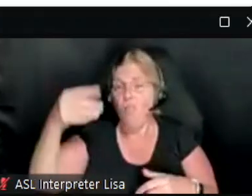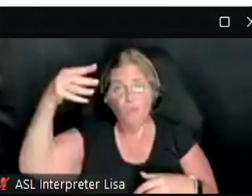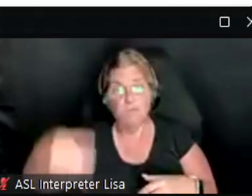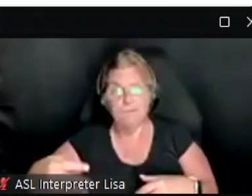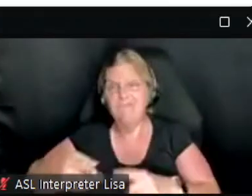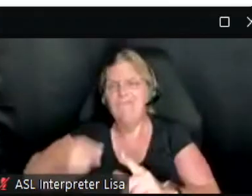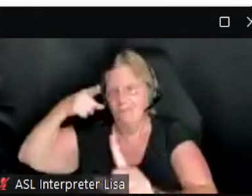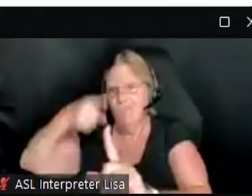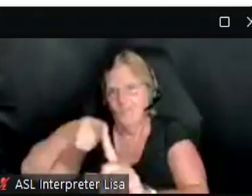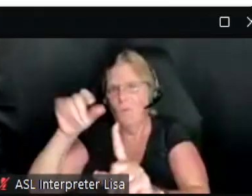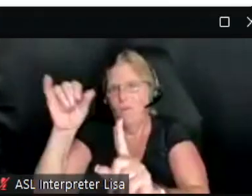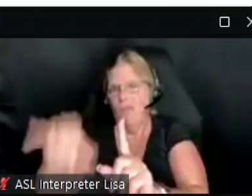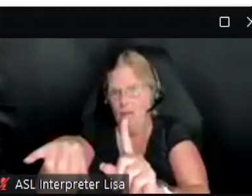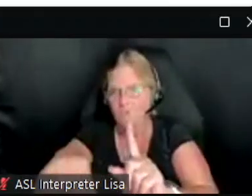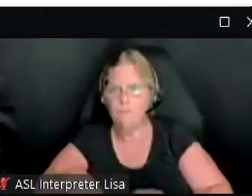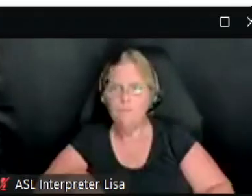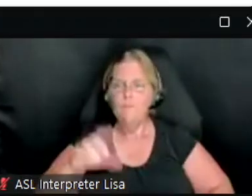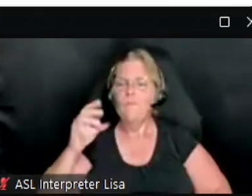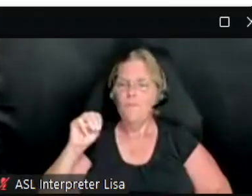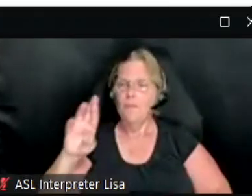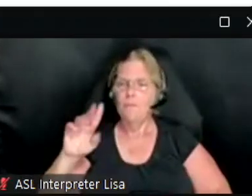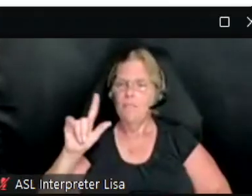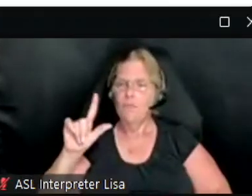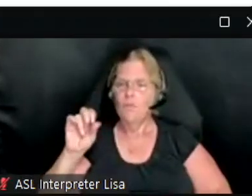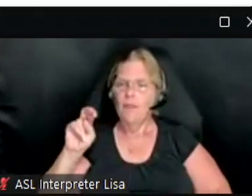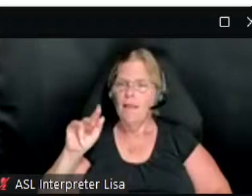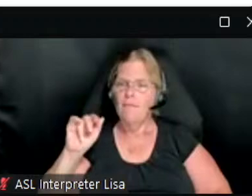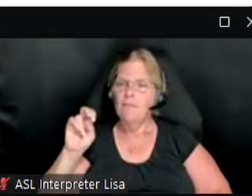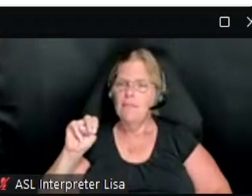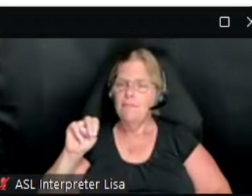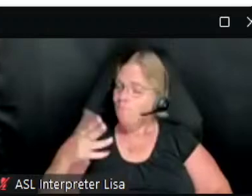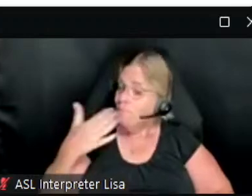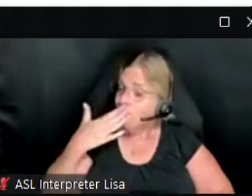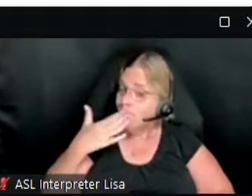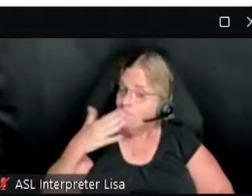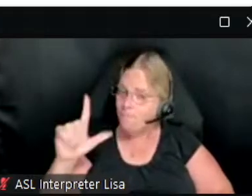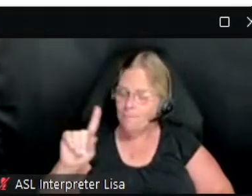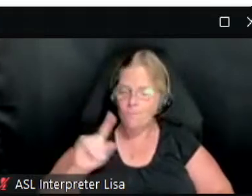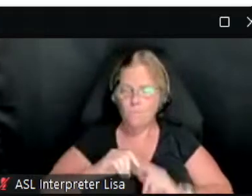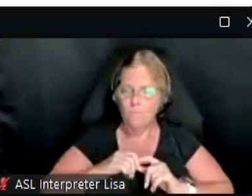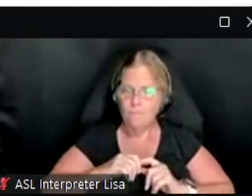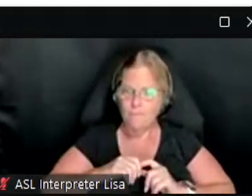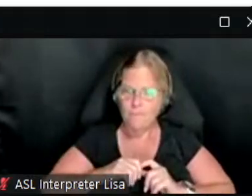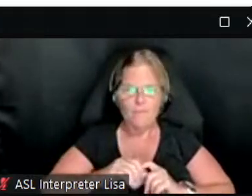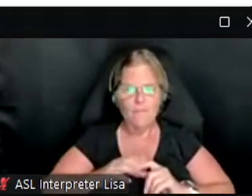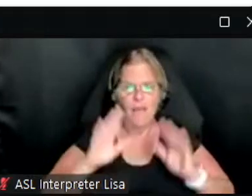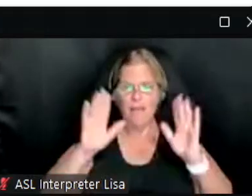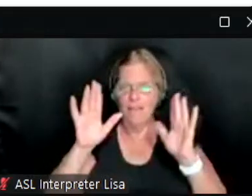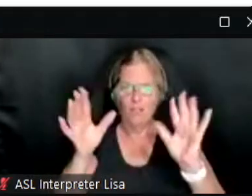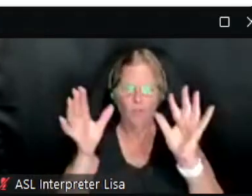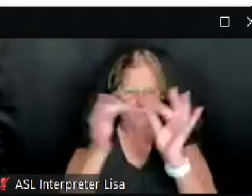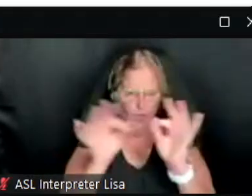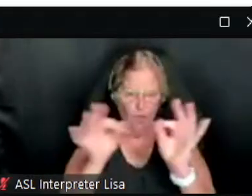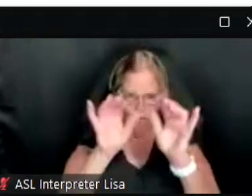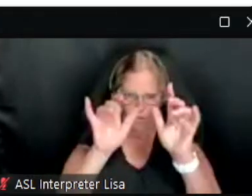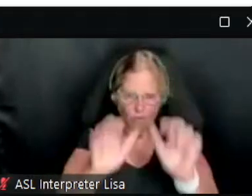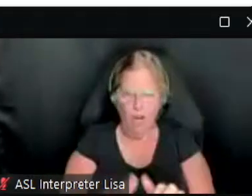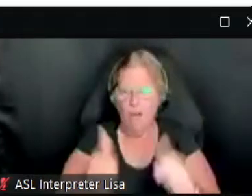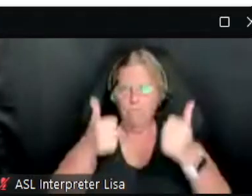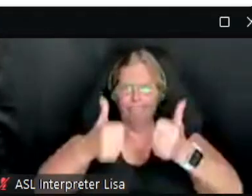line. Great, thank you. Yeah, and I see some great comments in the chat as